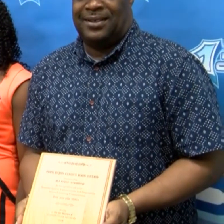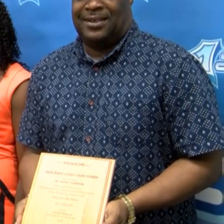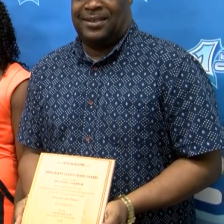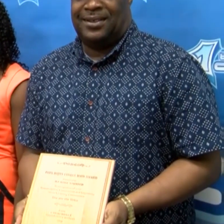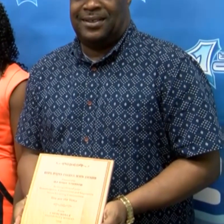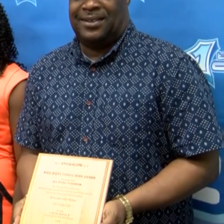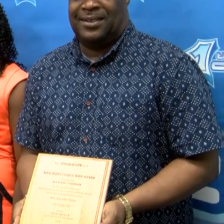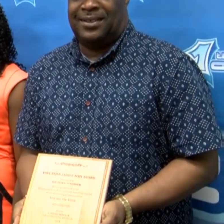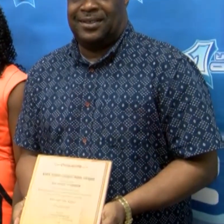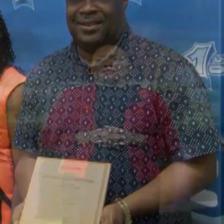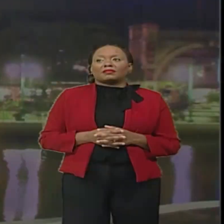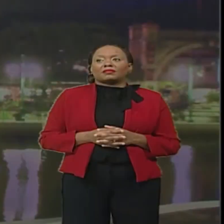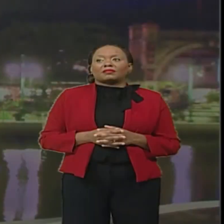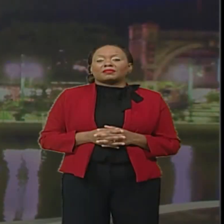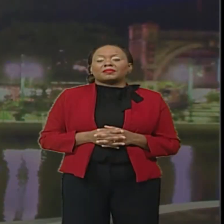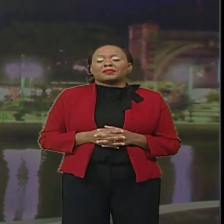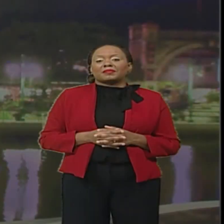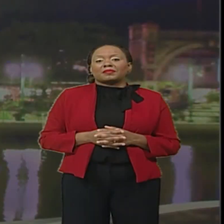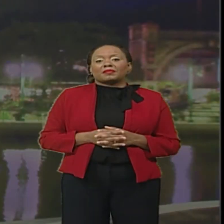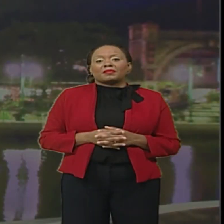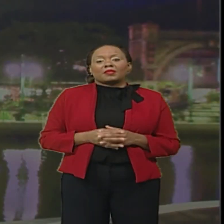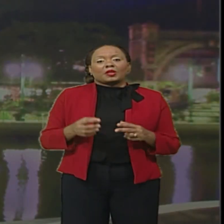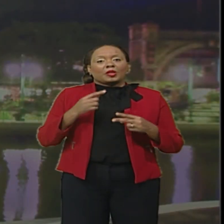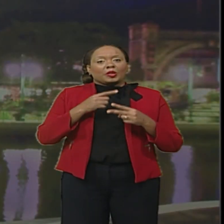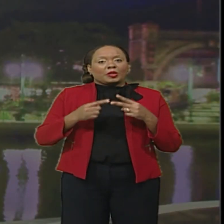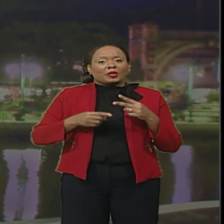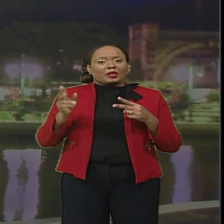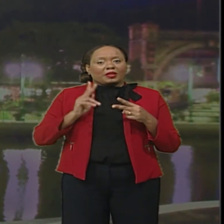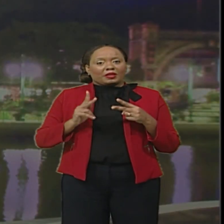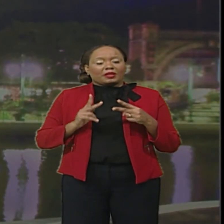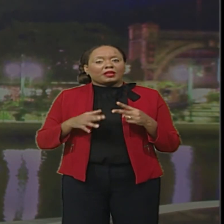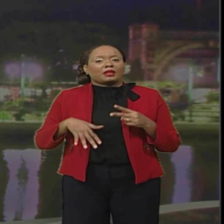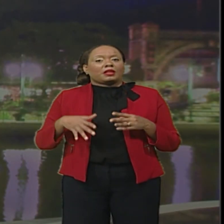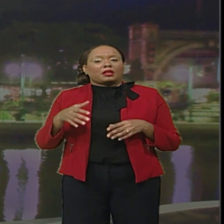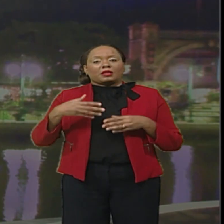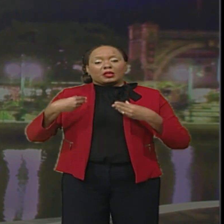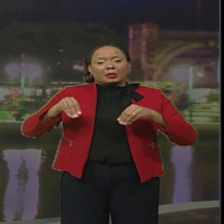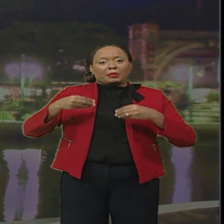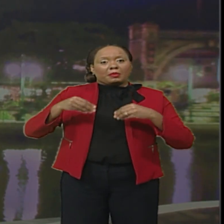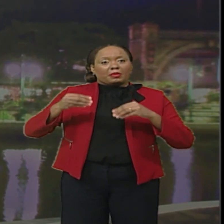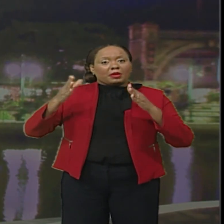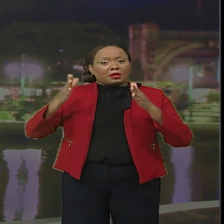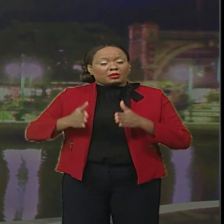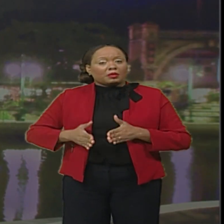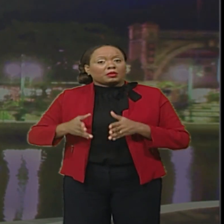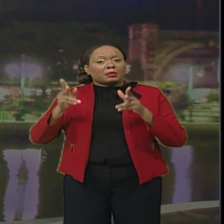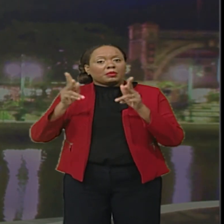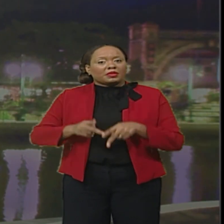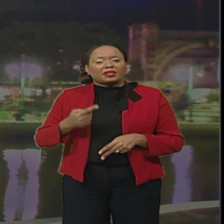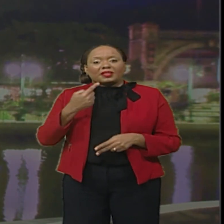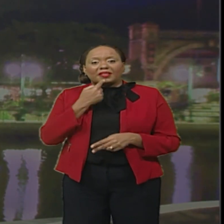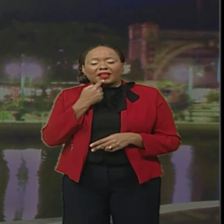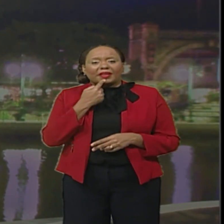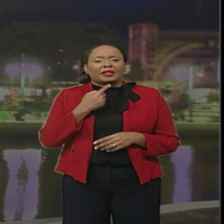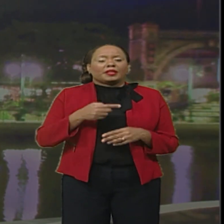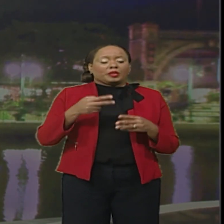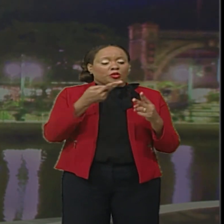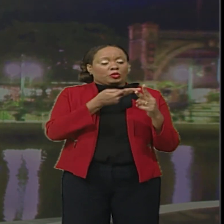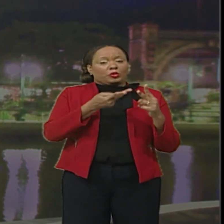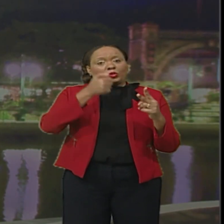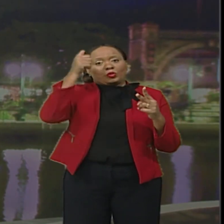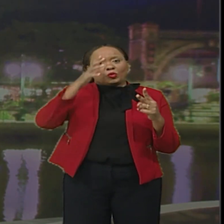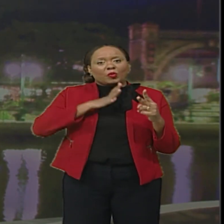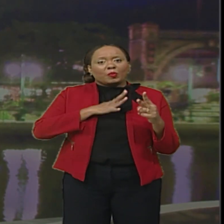the Sunrise Sports Club. Marketing manager for the club, Sherry Boyce, says their determination, inspiration